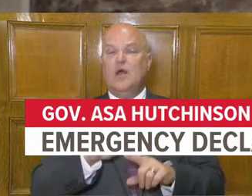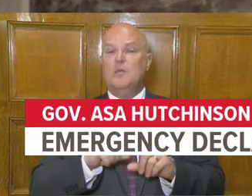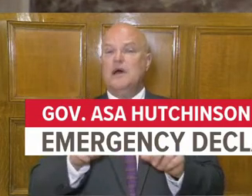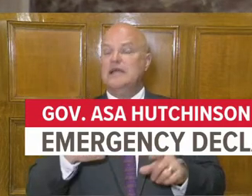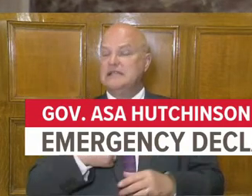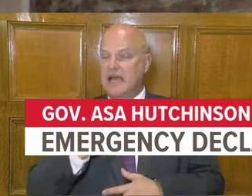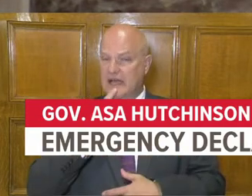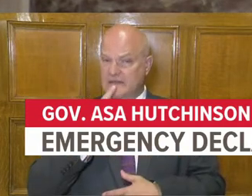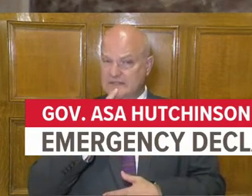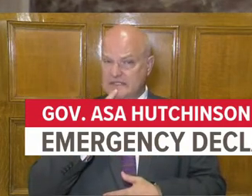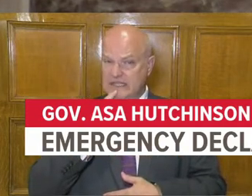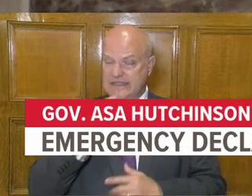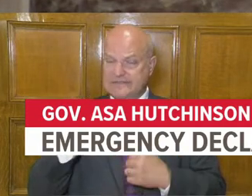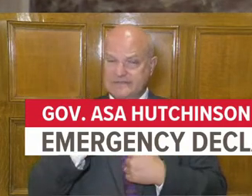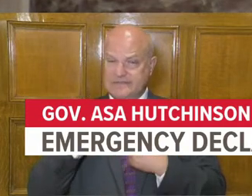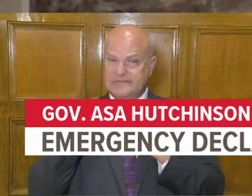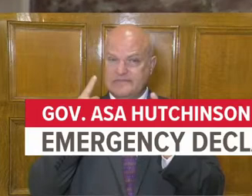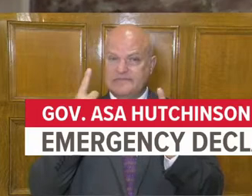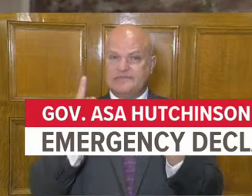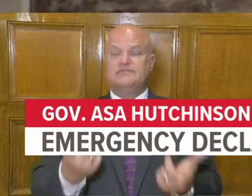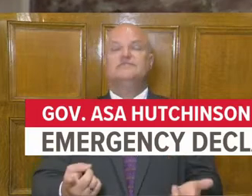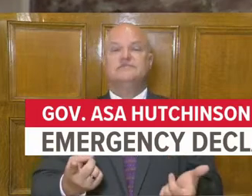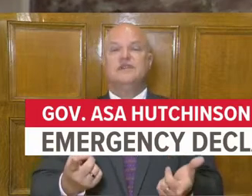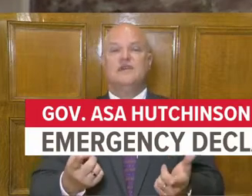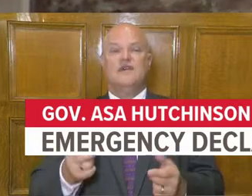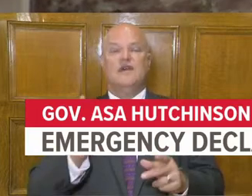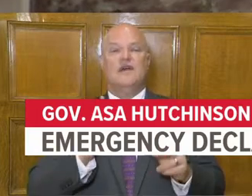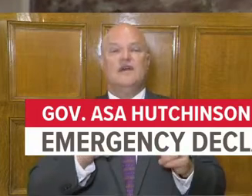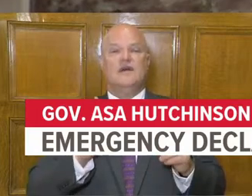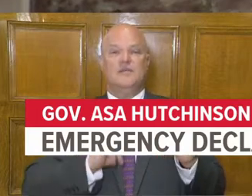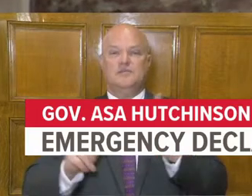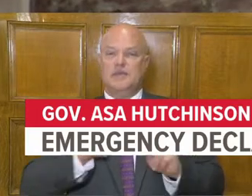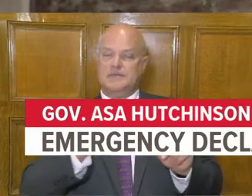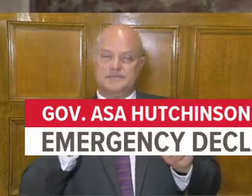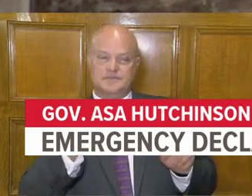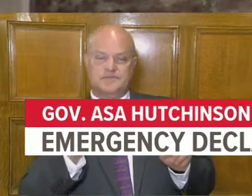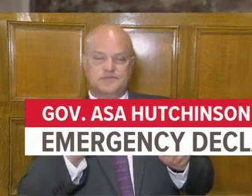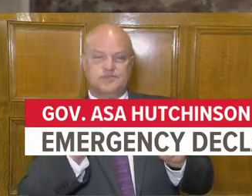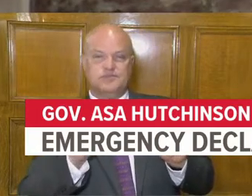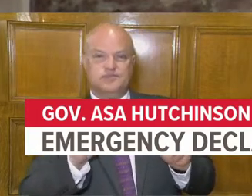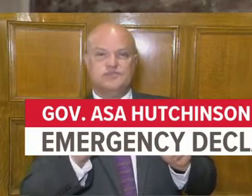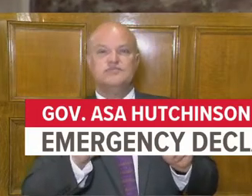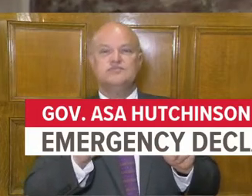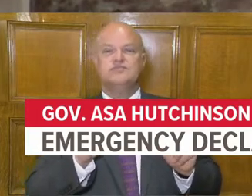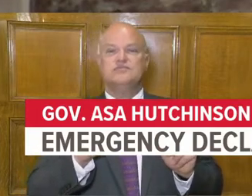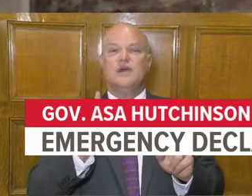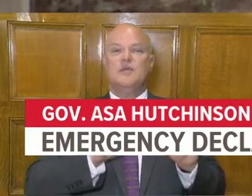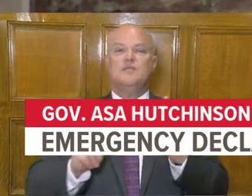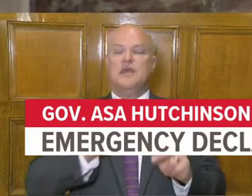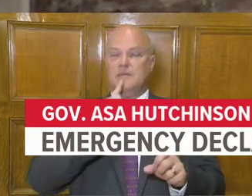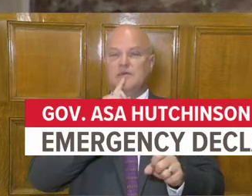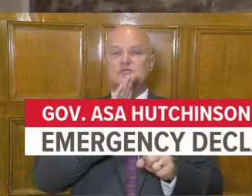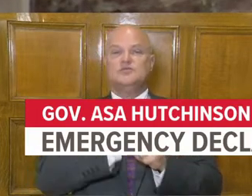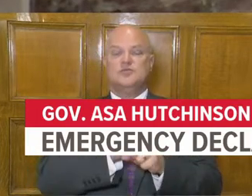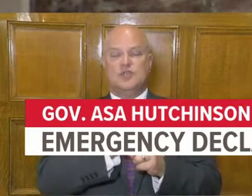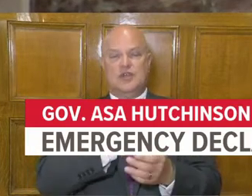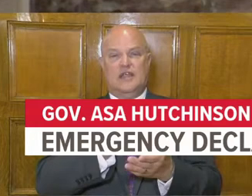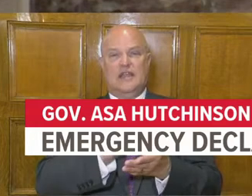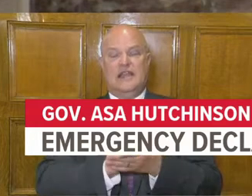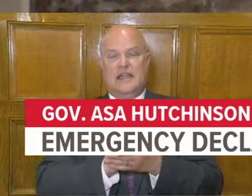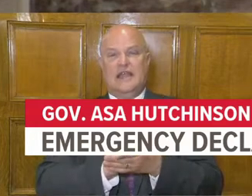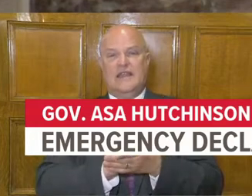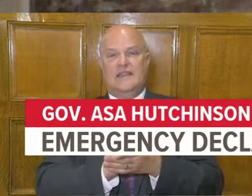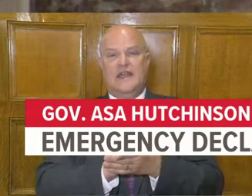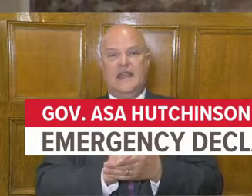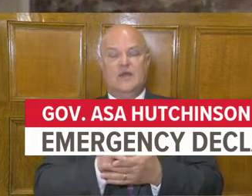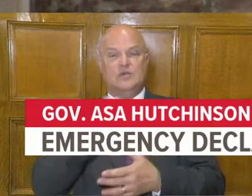I've said, from a public standpoint, the public should be reassured of the fact that